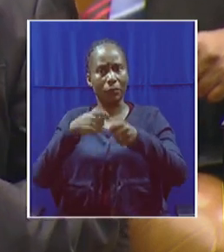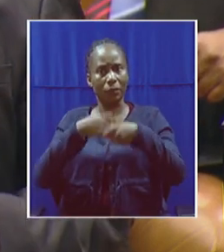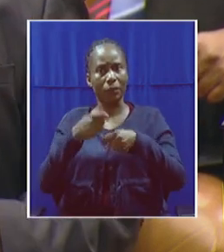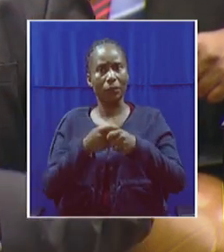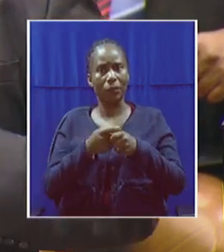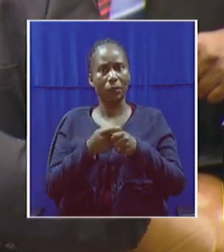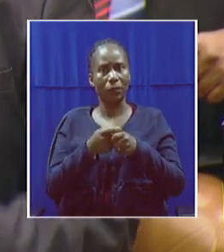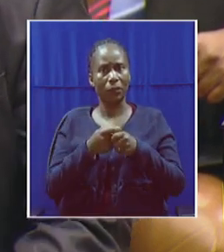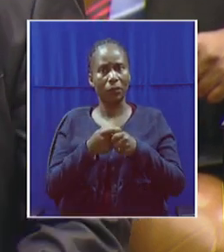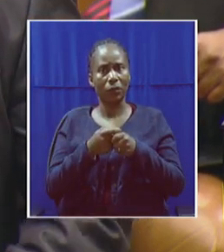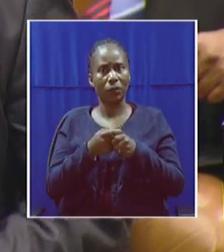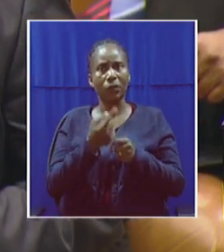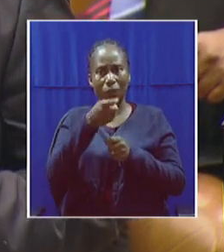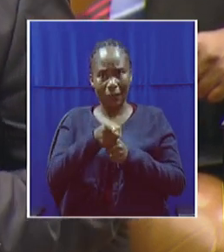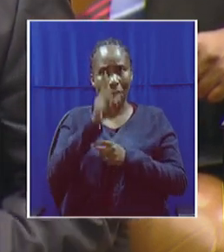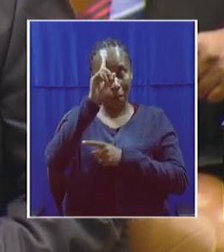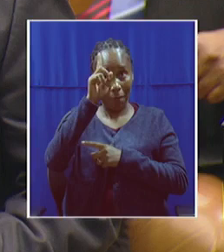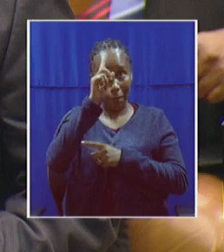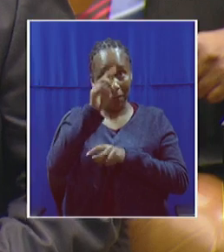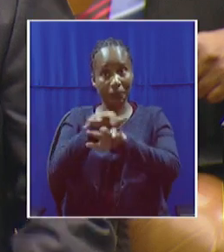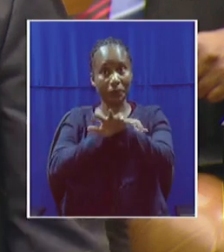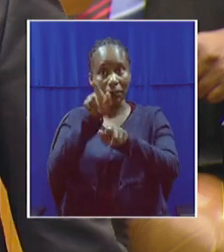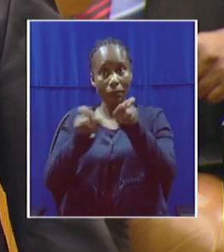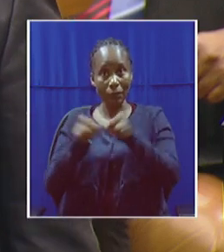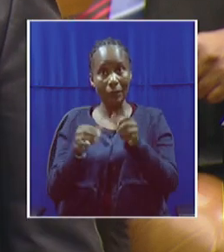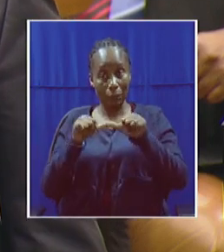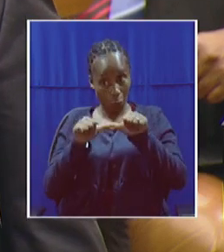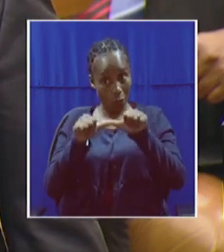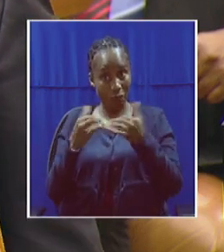started it's continuing as as we